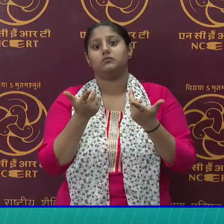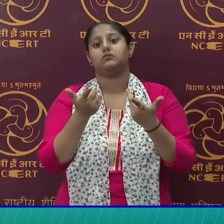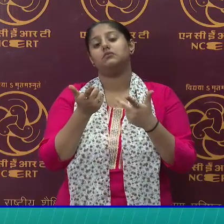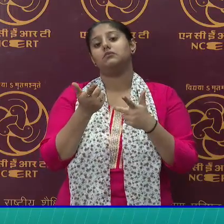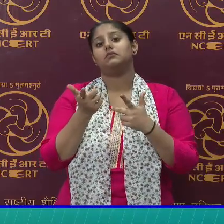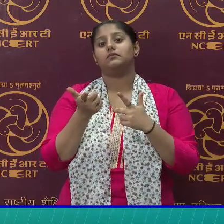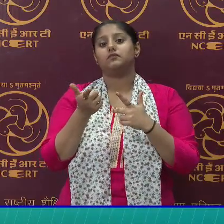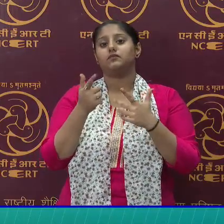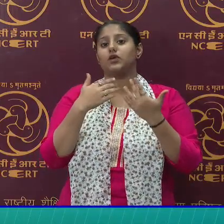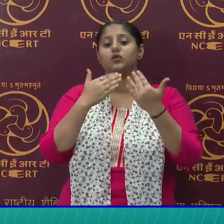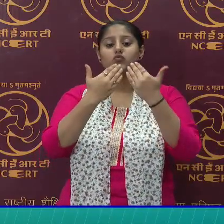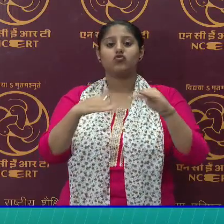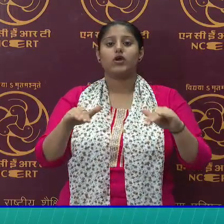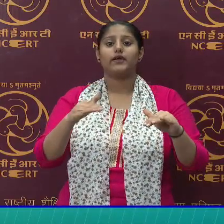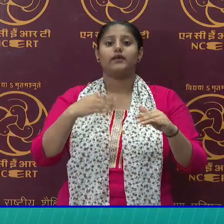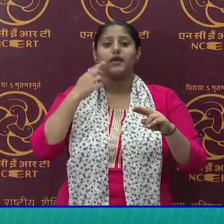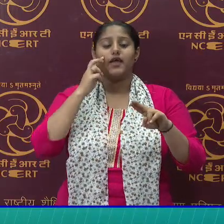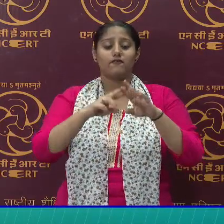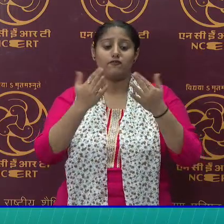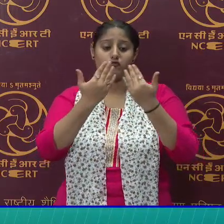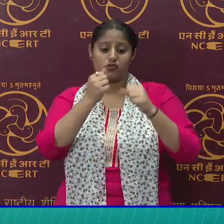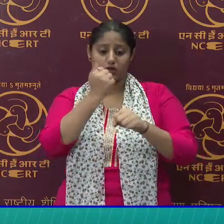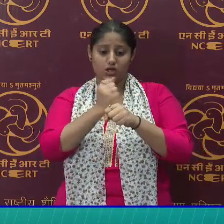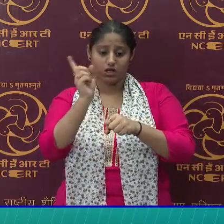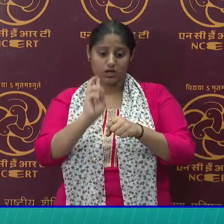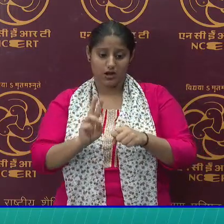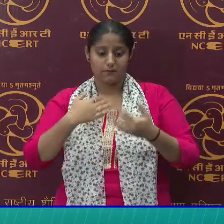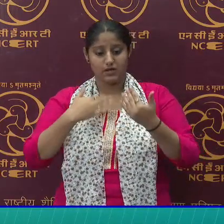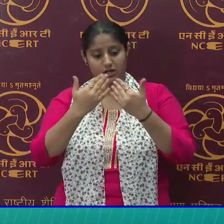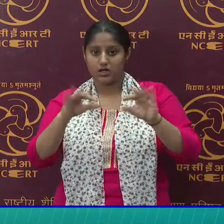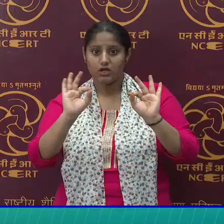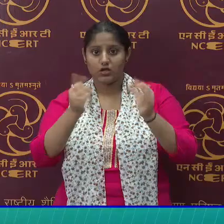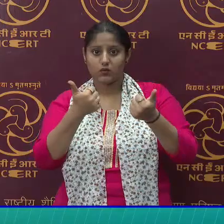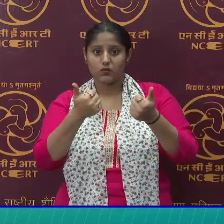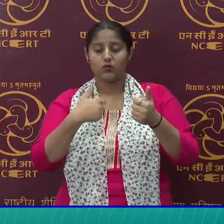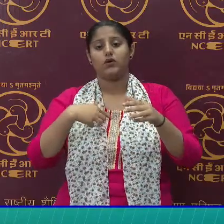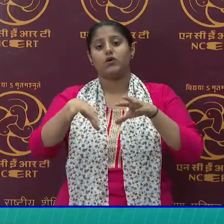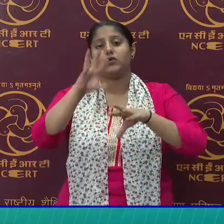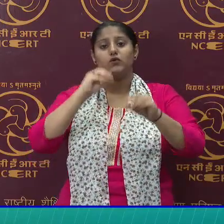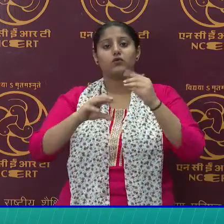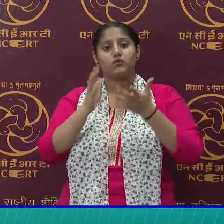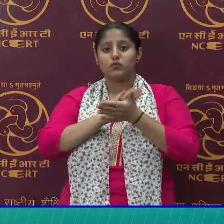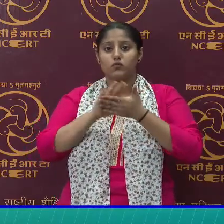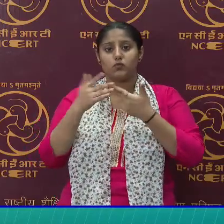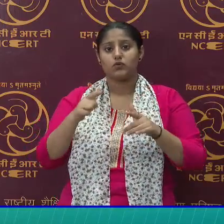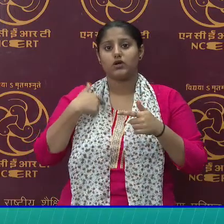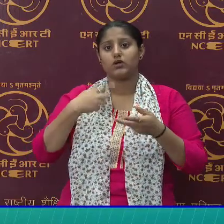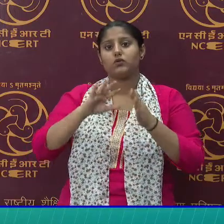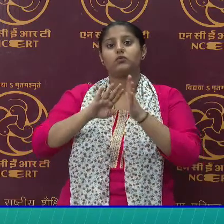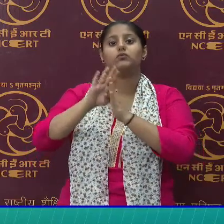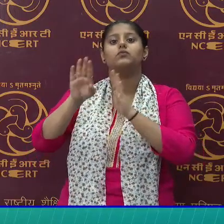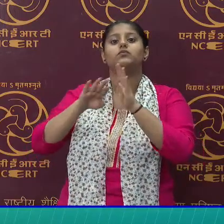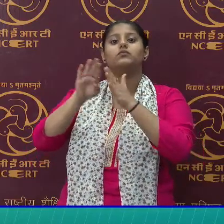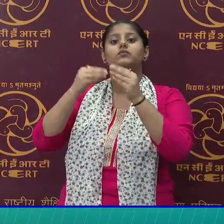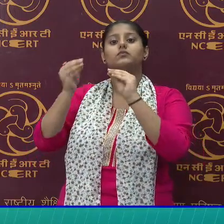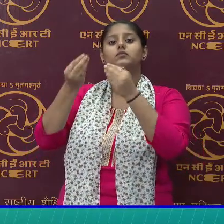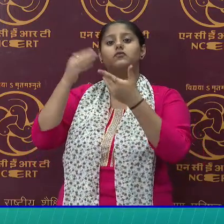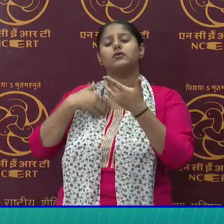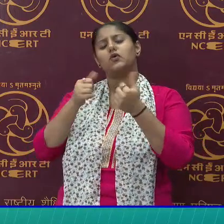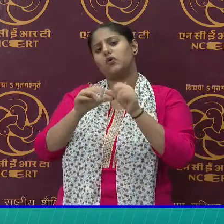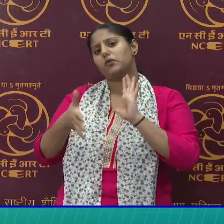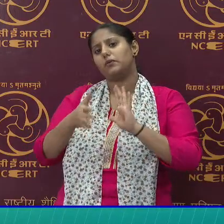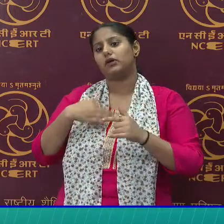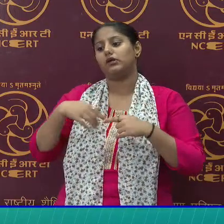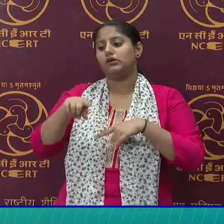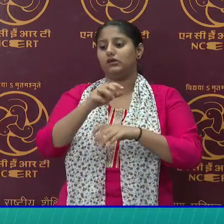so that the child is intelligible to the other person. So we are moving from basic communication